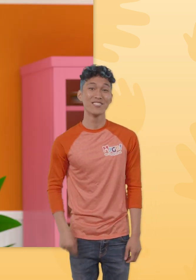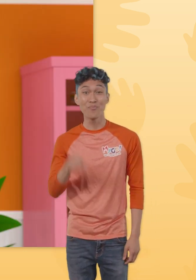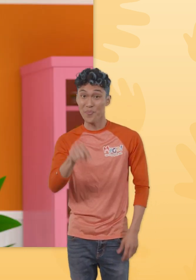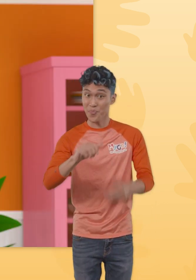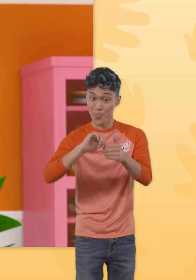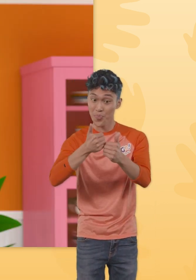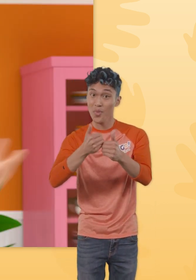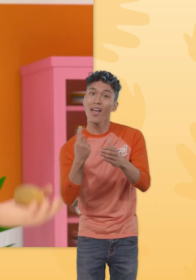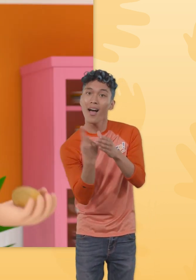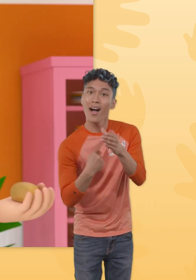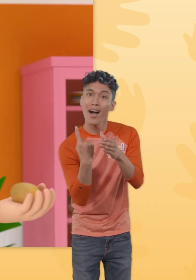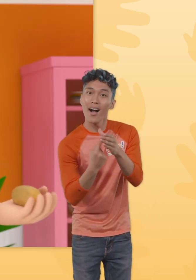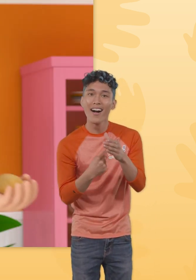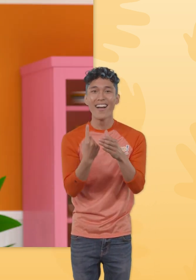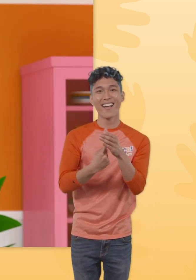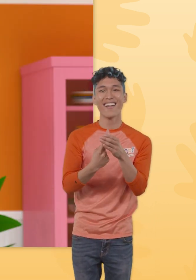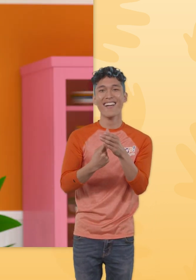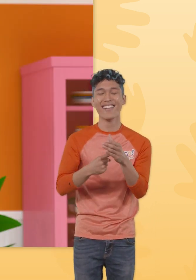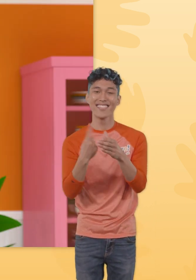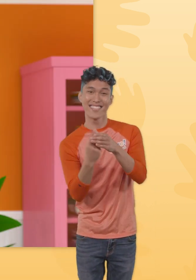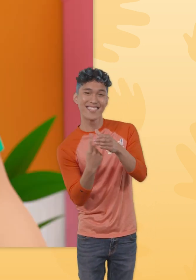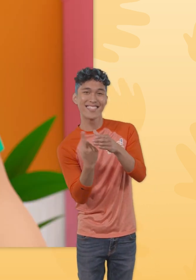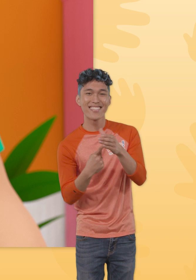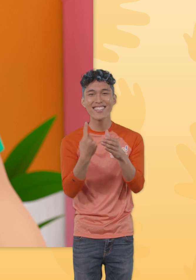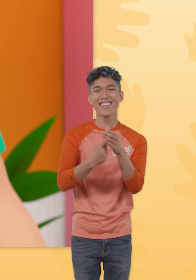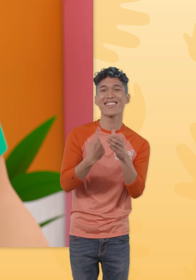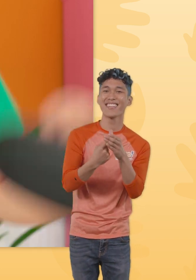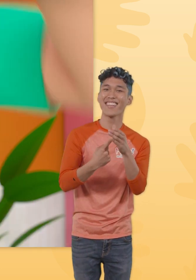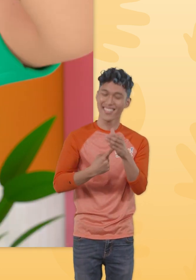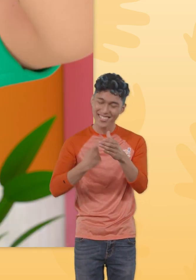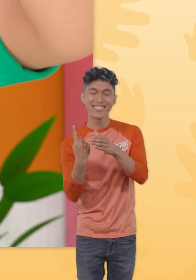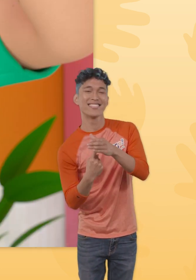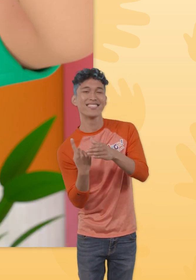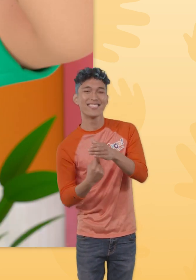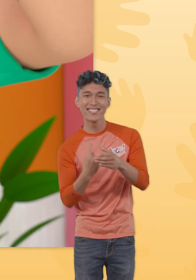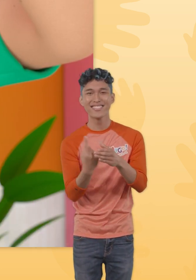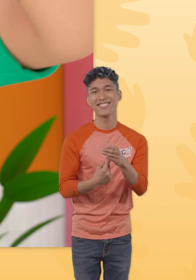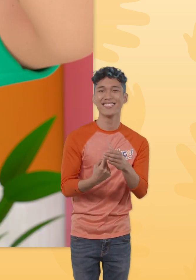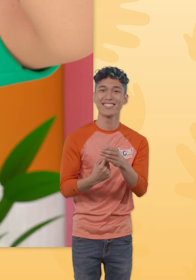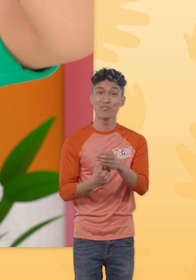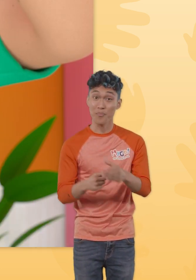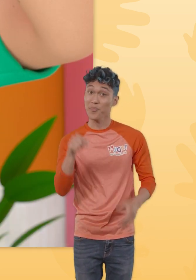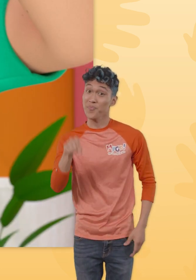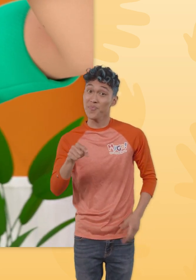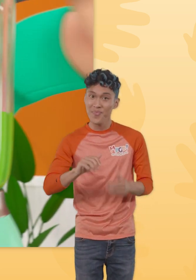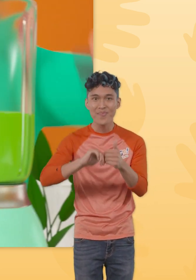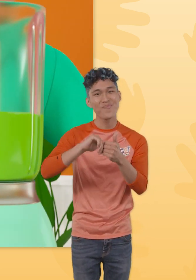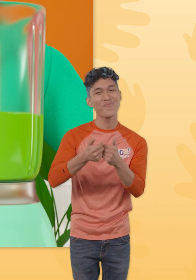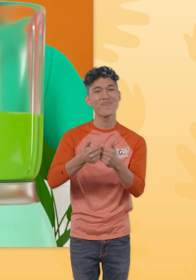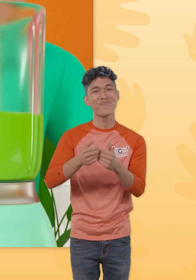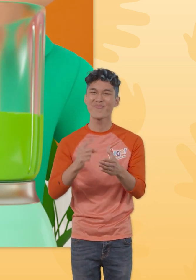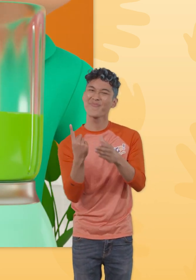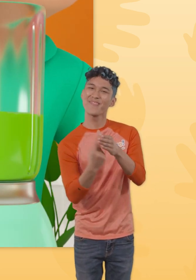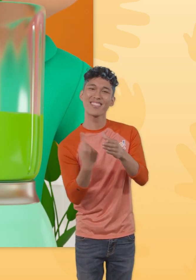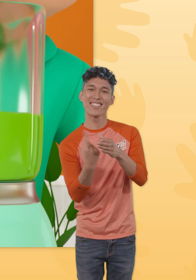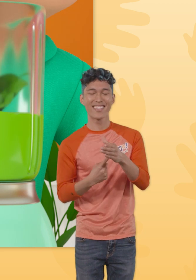This is the way we mix it up, mix it up, mix it up. This is the